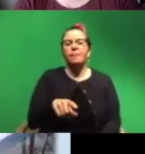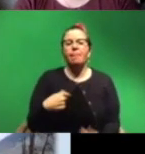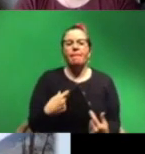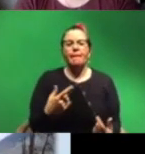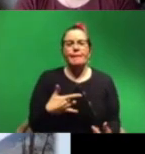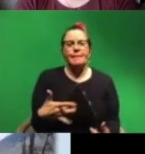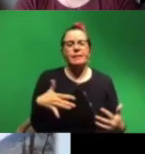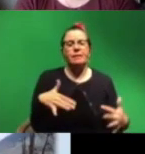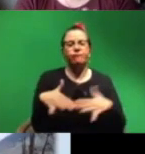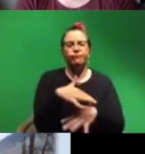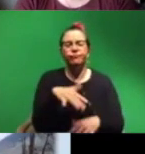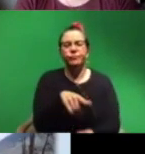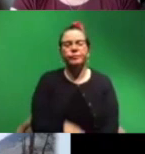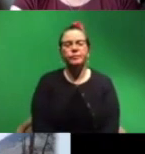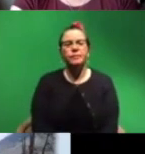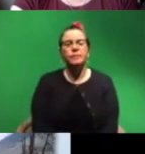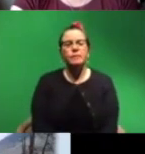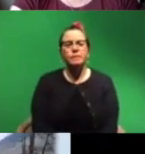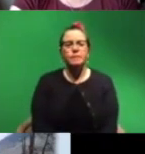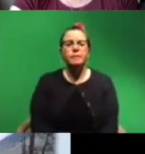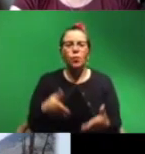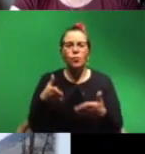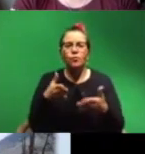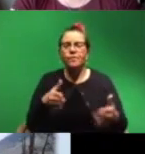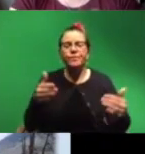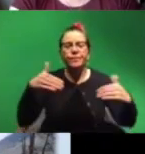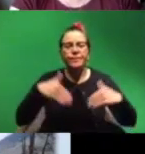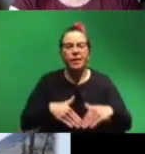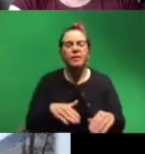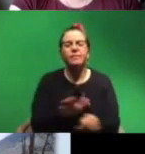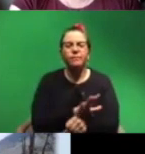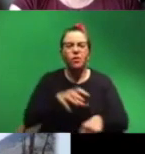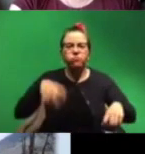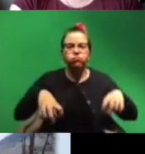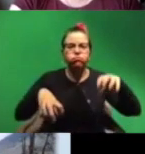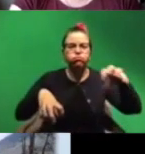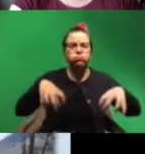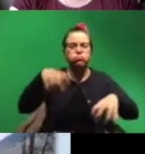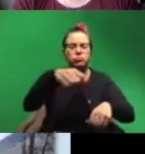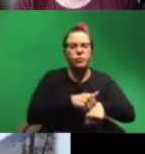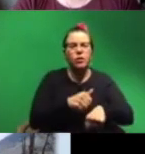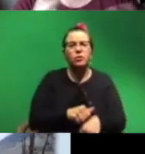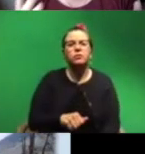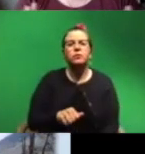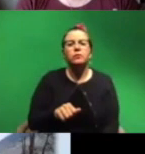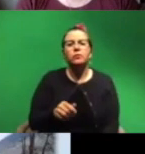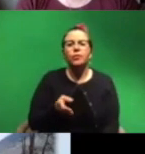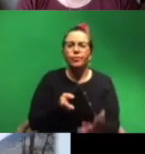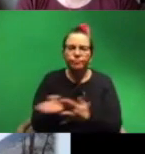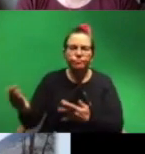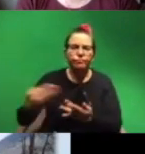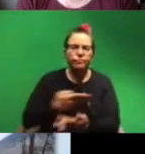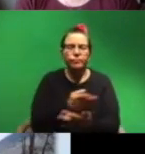and doing my work. So we'd be in river valleys that were full of boulders, or we'd be bushwhacking through all these trees and all